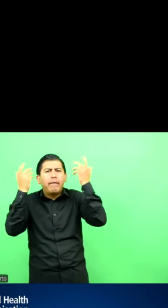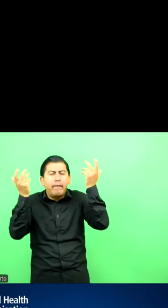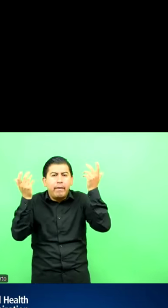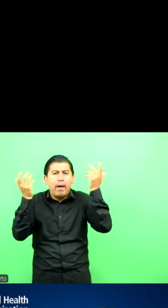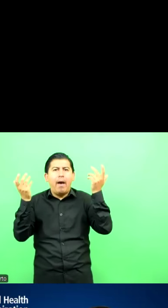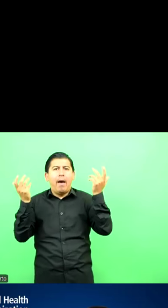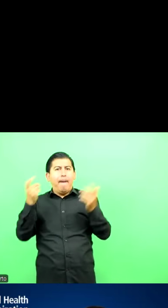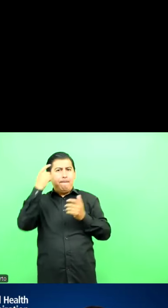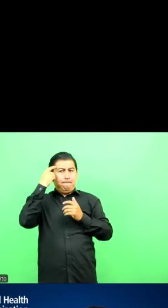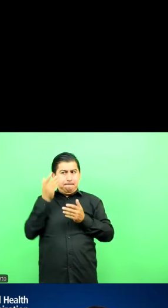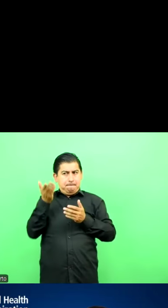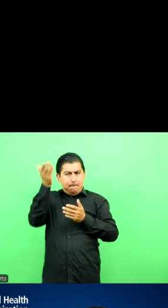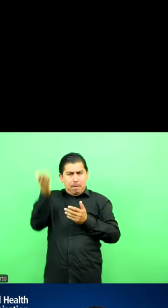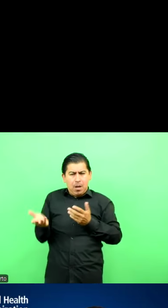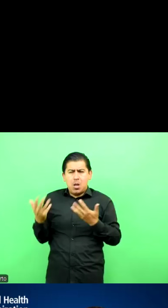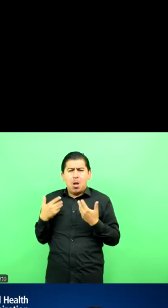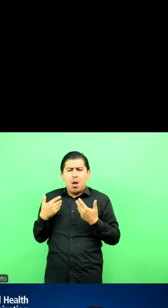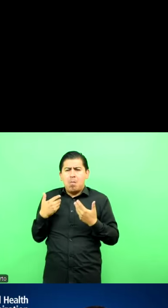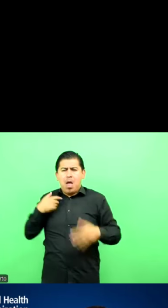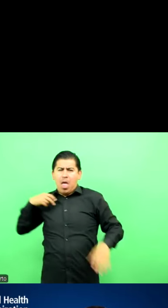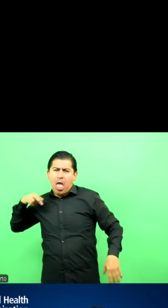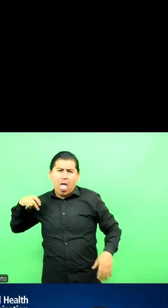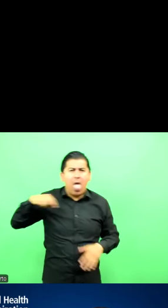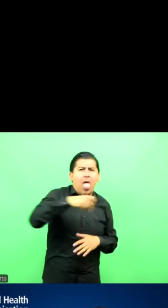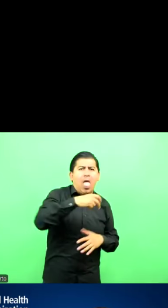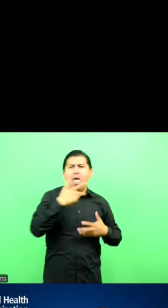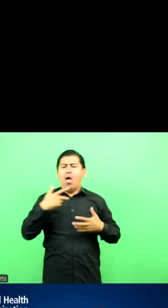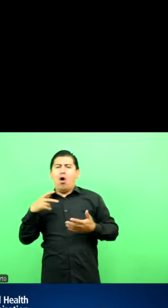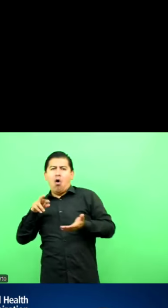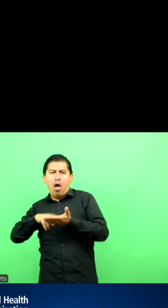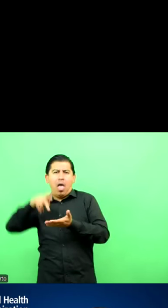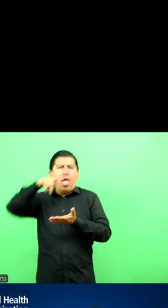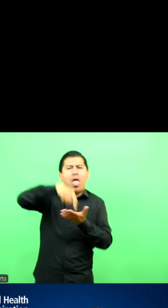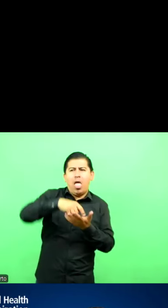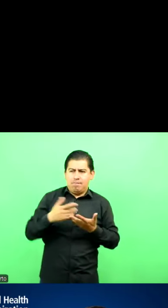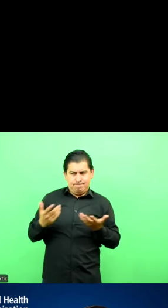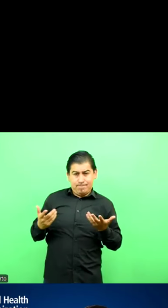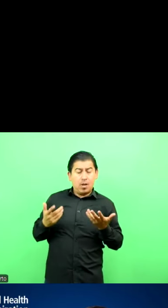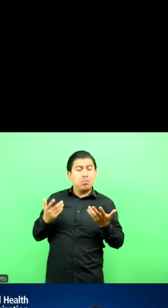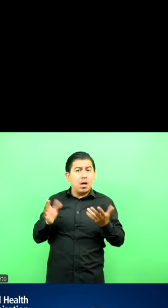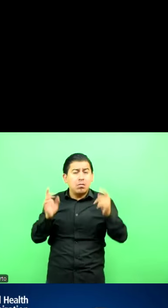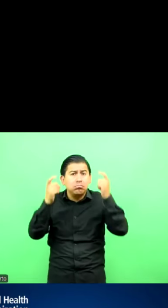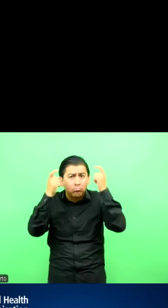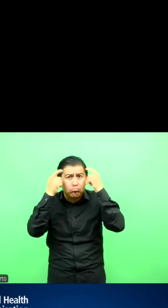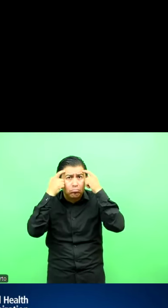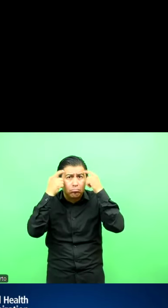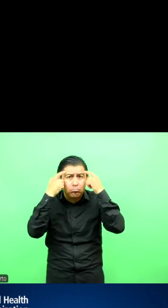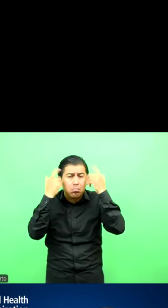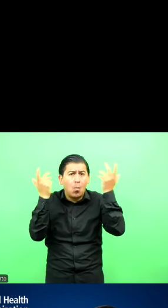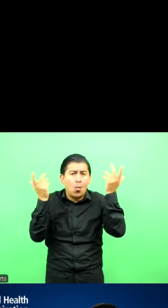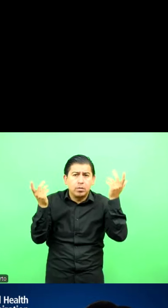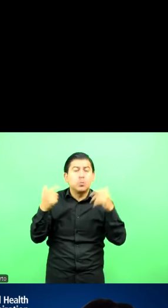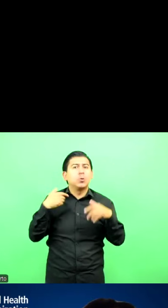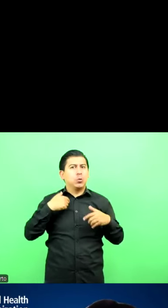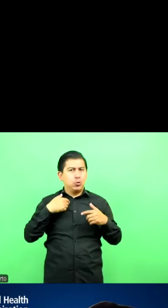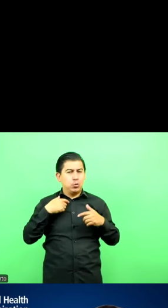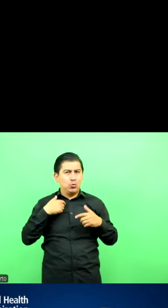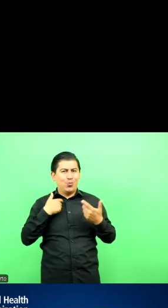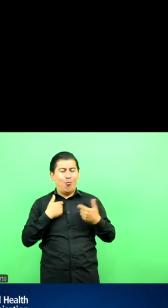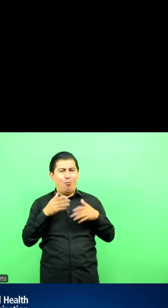to the response and recovery system, integrating these components, integrating these unique measures to address the